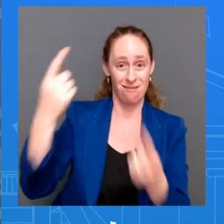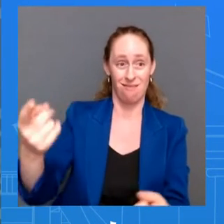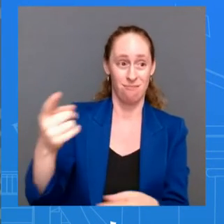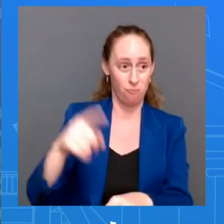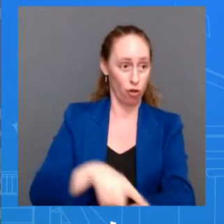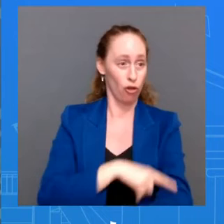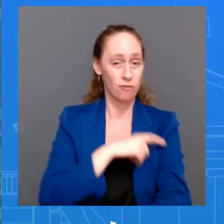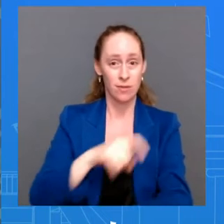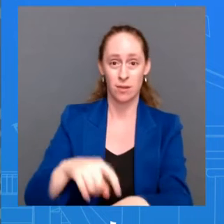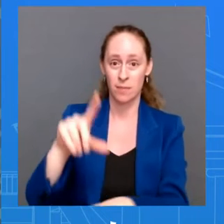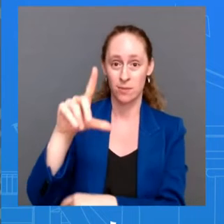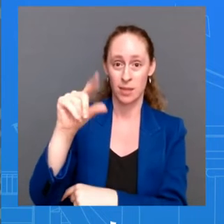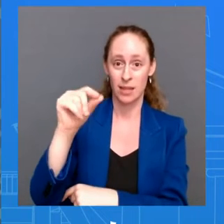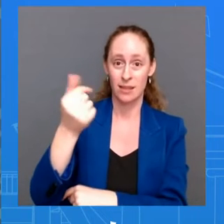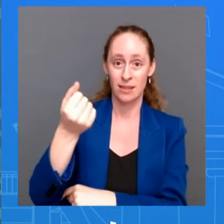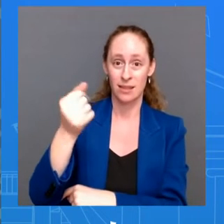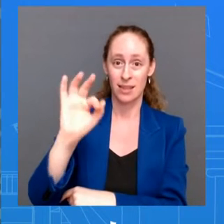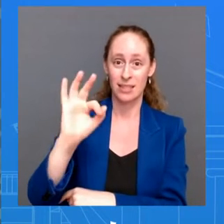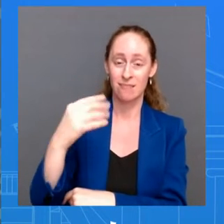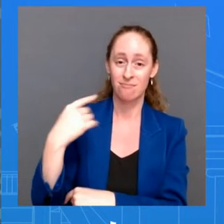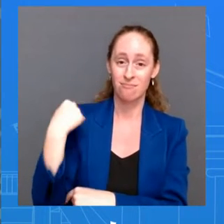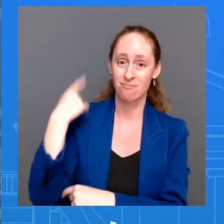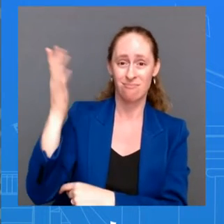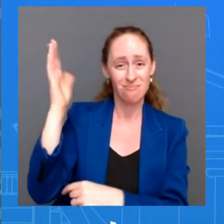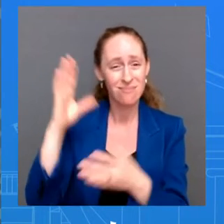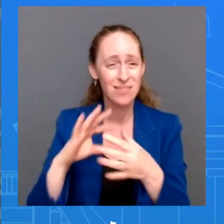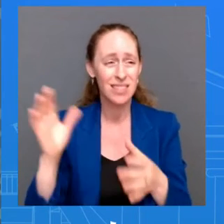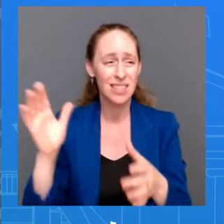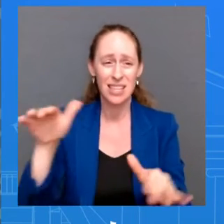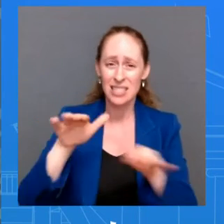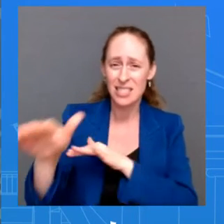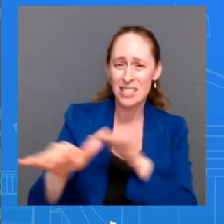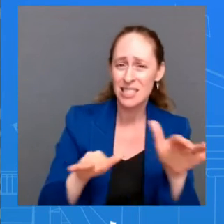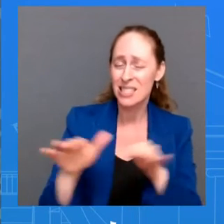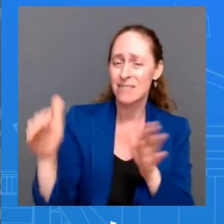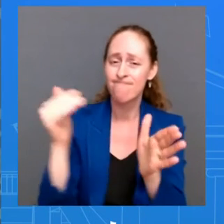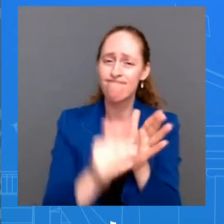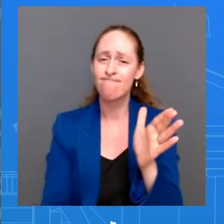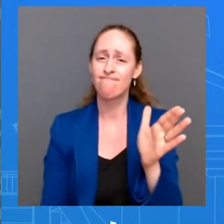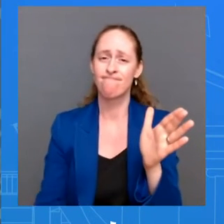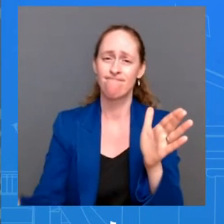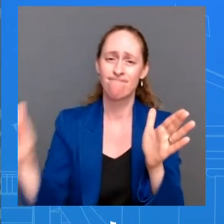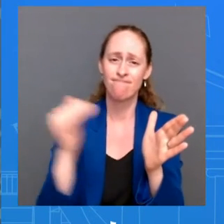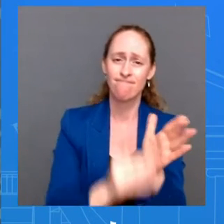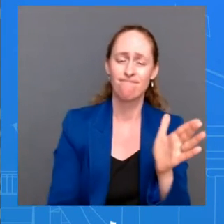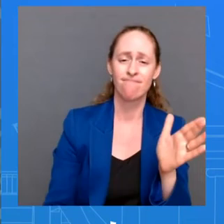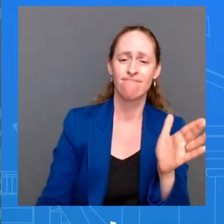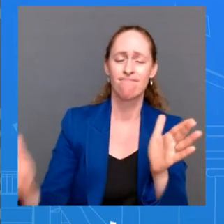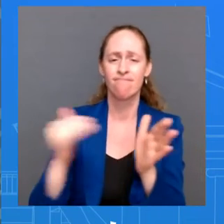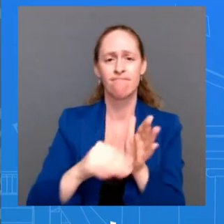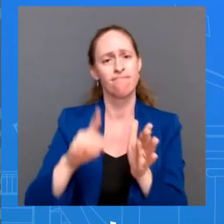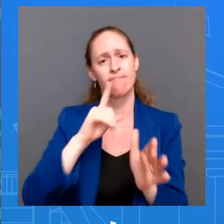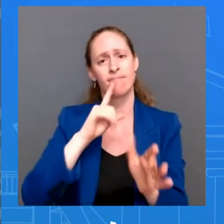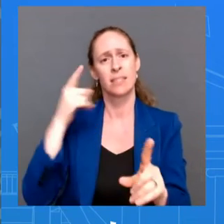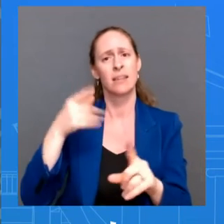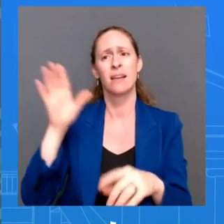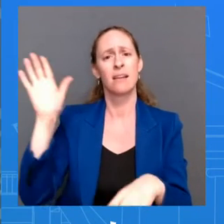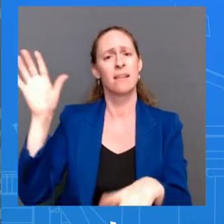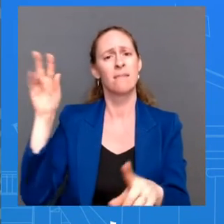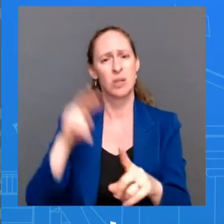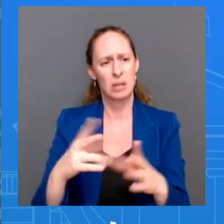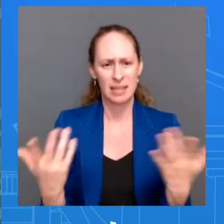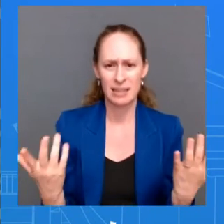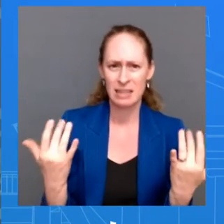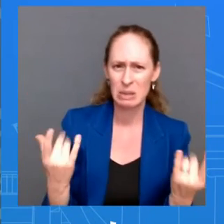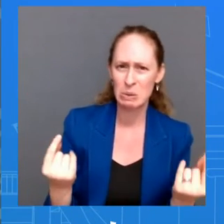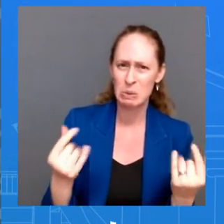about how he sees dealing with inflation, right? Dealing with high costs. You have seen him the past several months